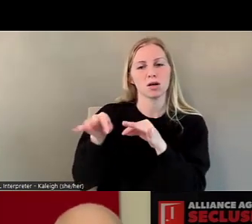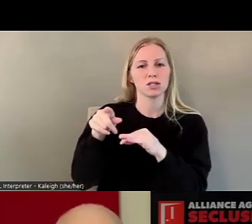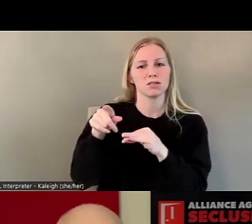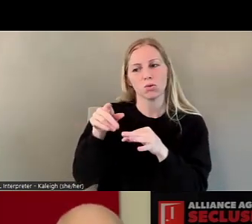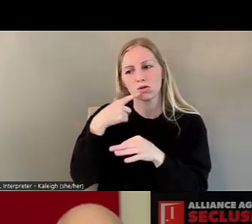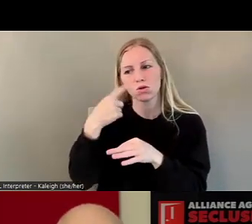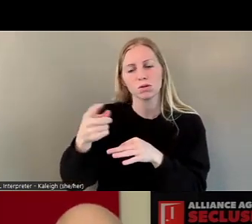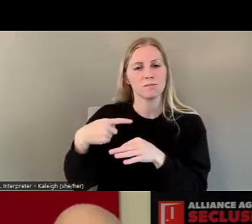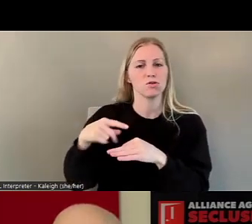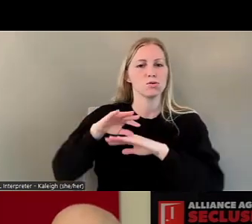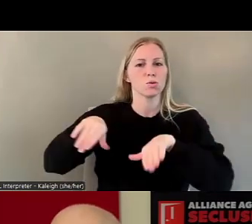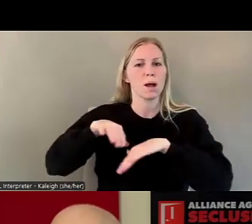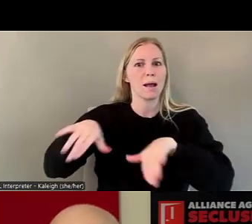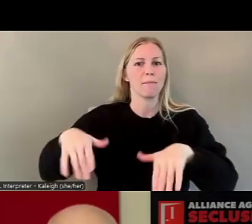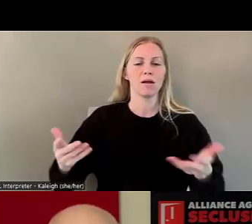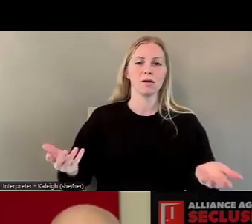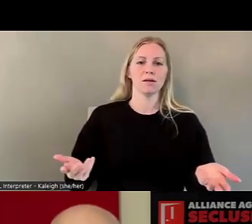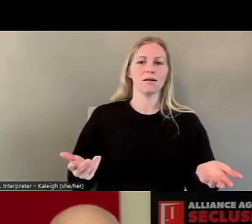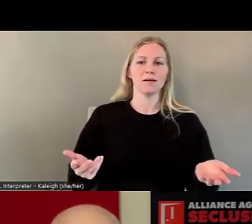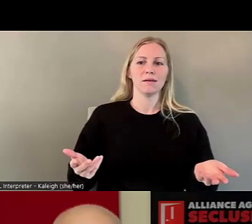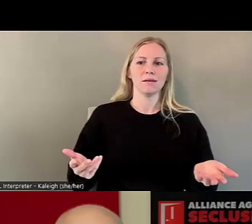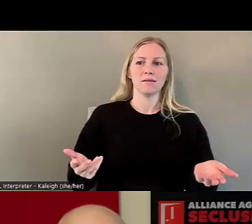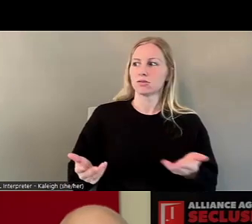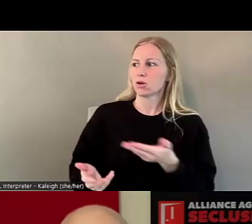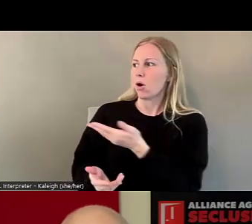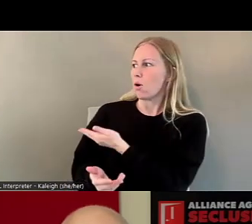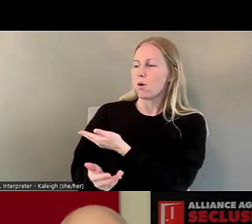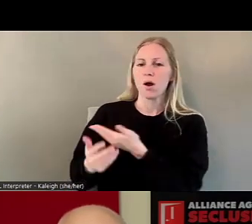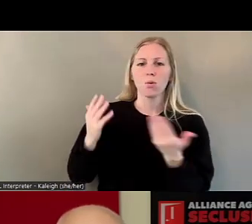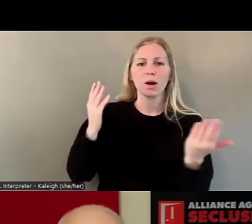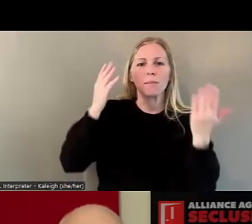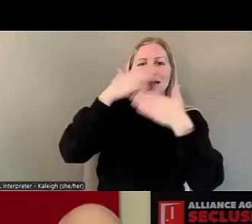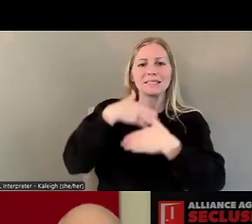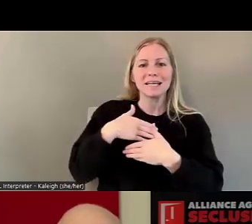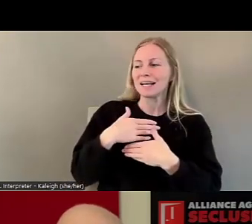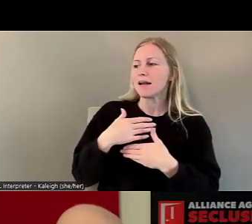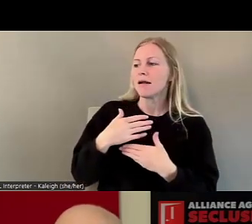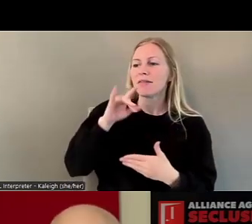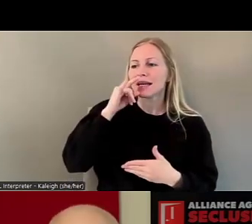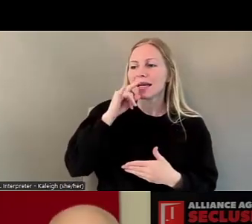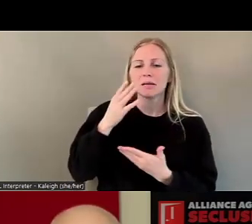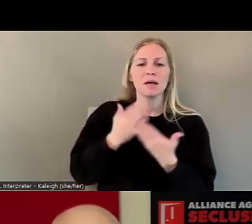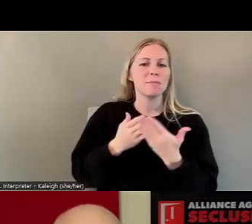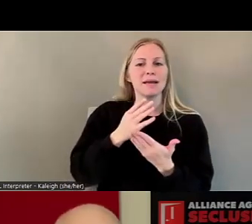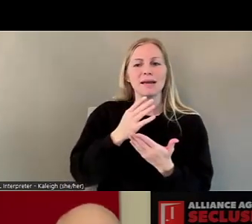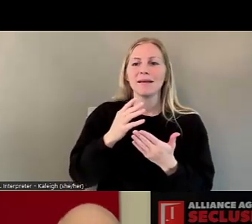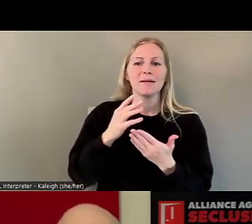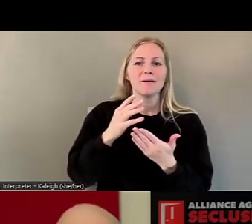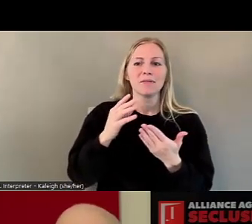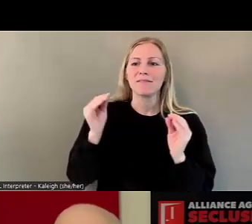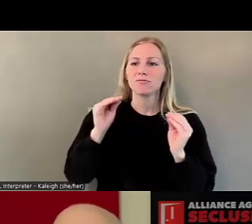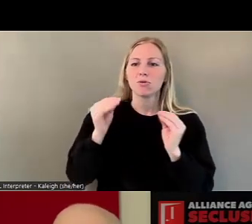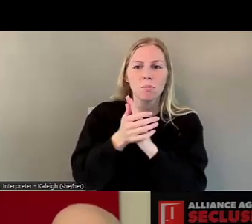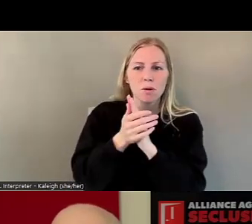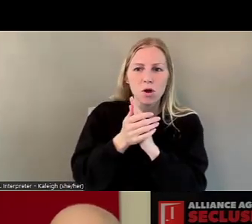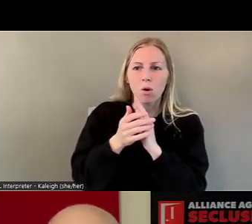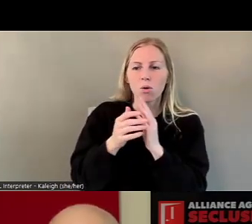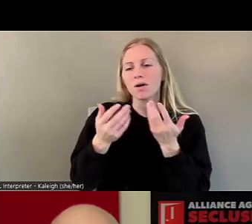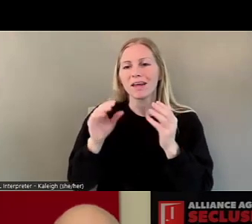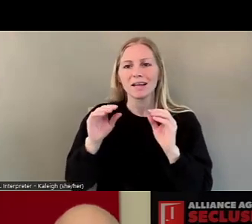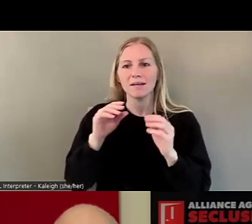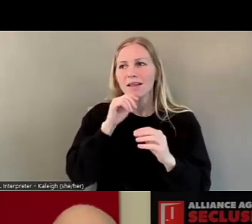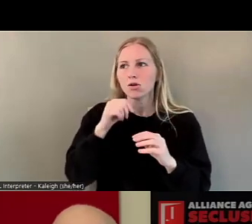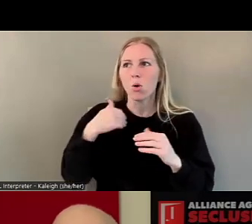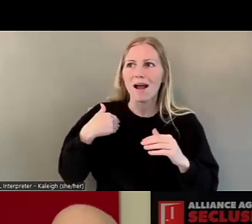miss the fact that we have a kid that doesn't have the ability. We have a kid that's under a lot of stress. We have a kid that has a trauma background. We have a kid that's